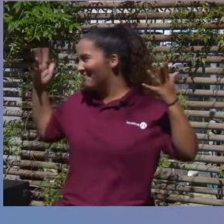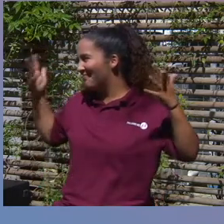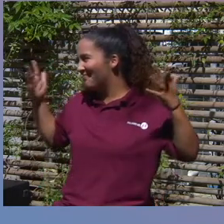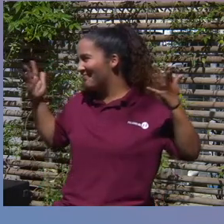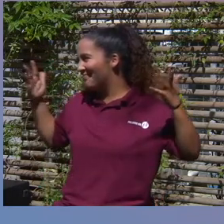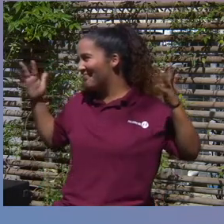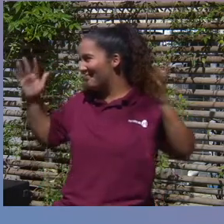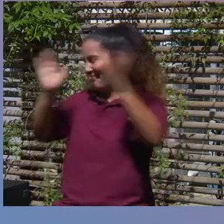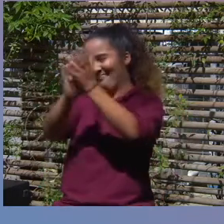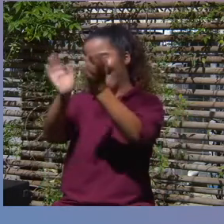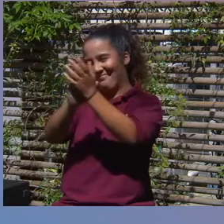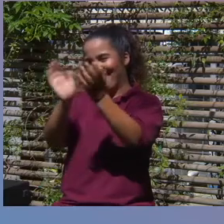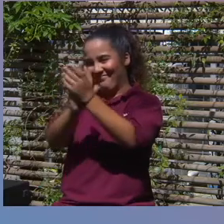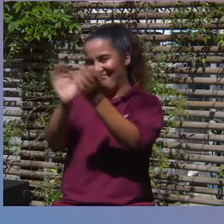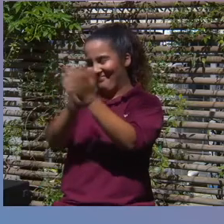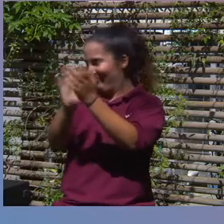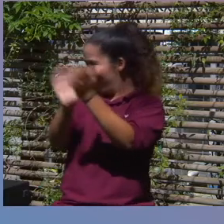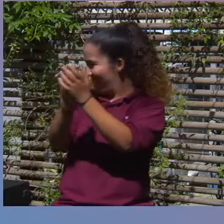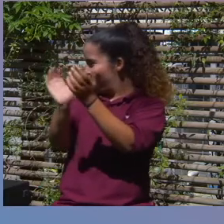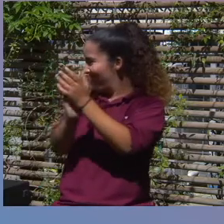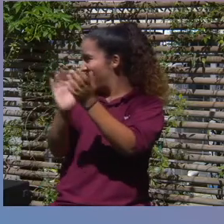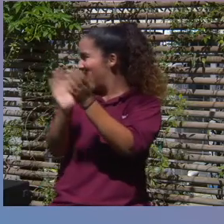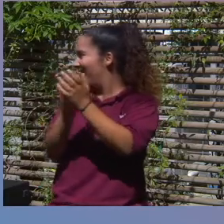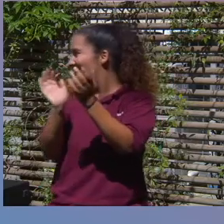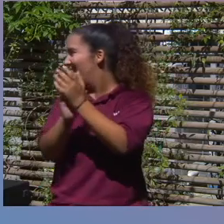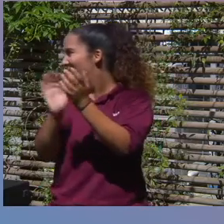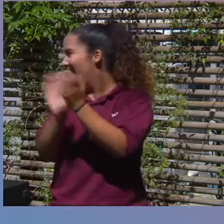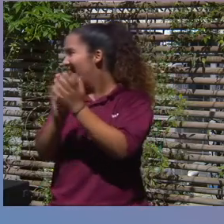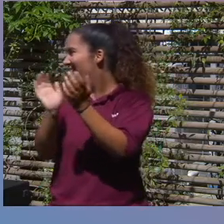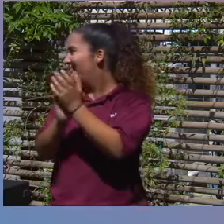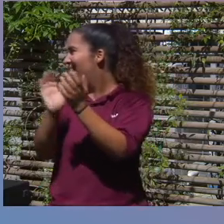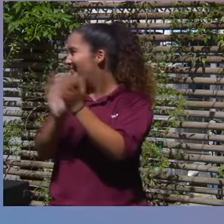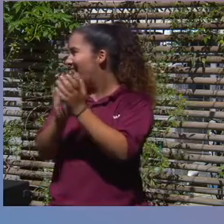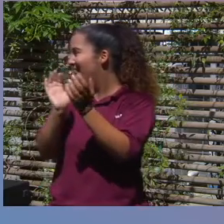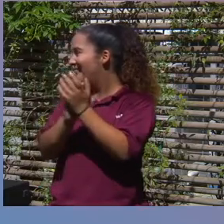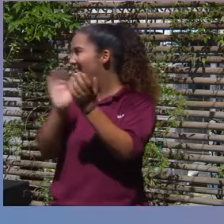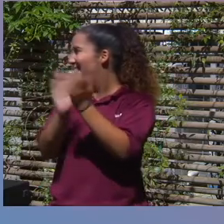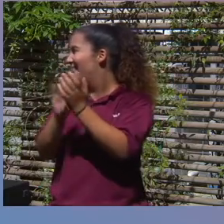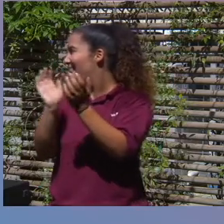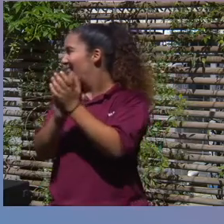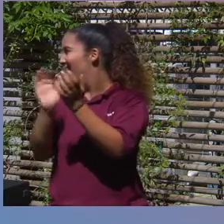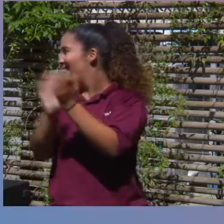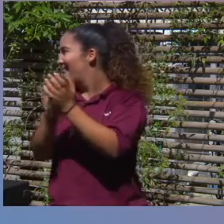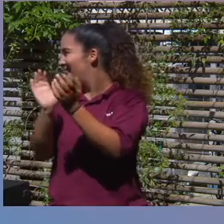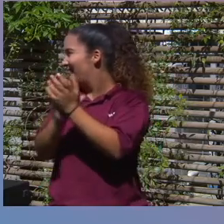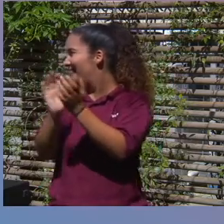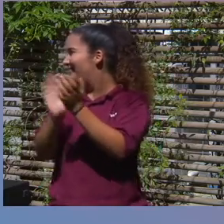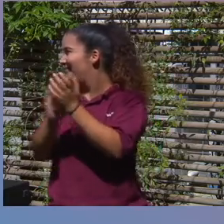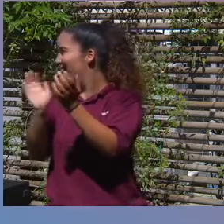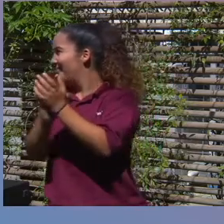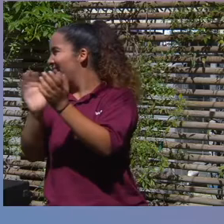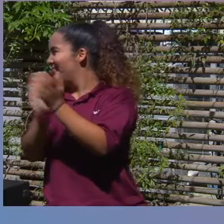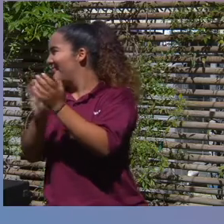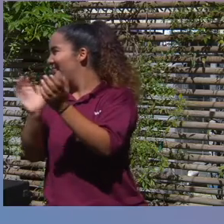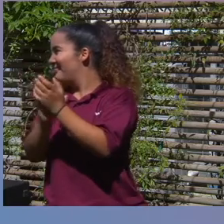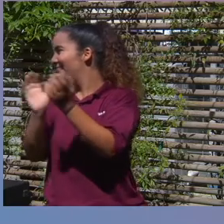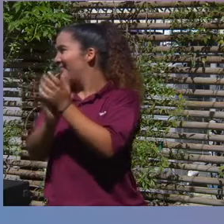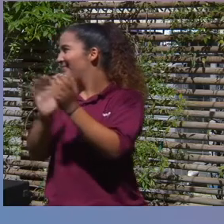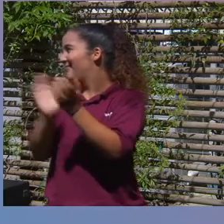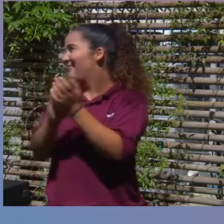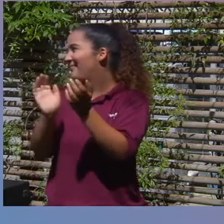Y'all give a round up. Come on, stand up. Round of applause. Come on. I'm behind you. Yeah.